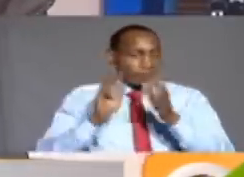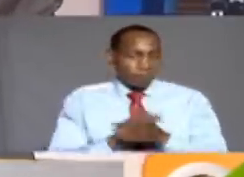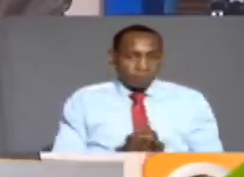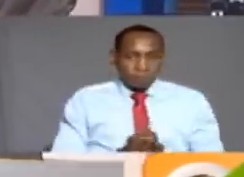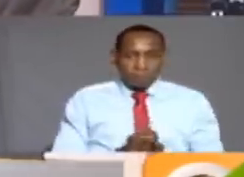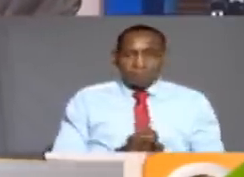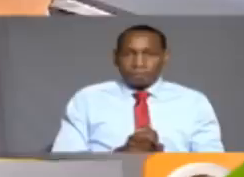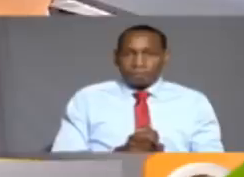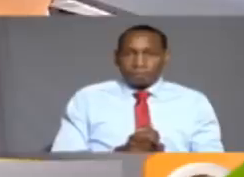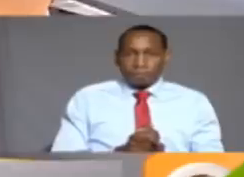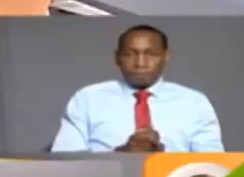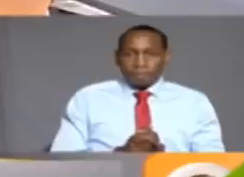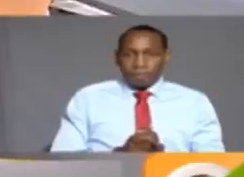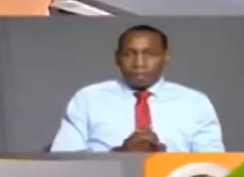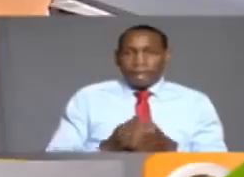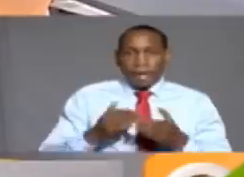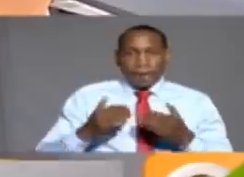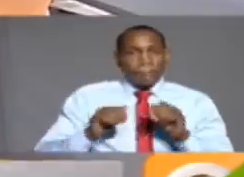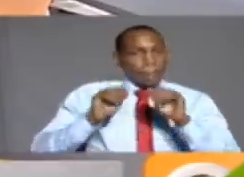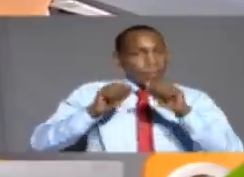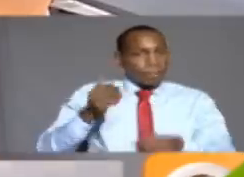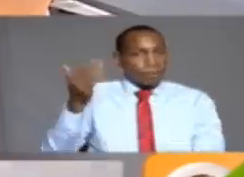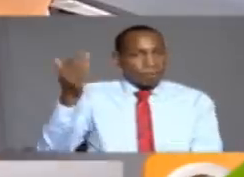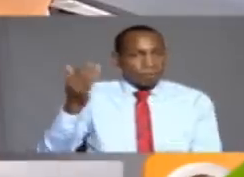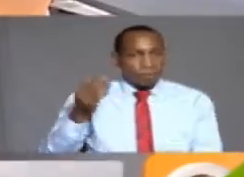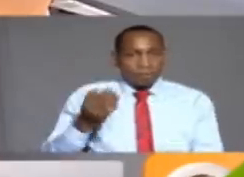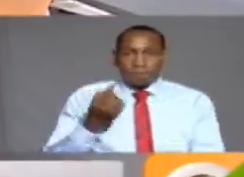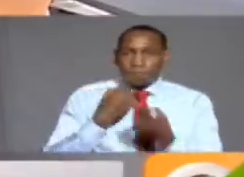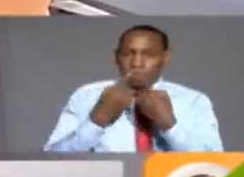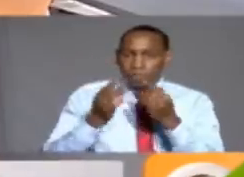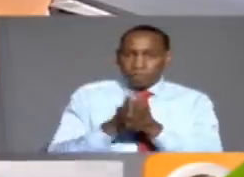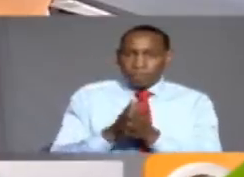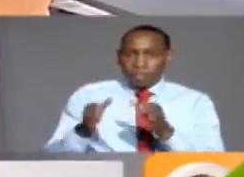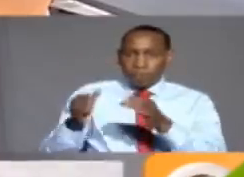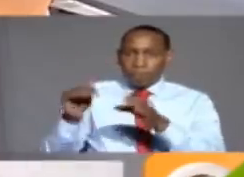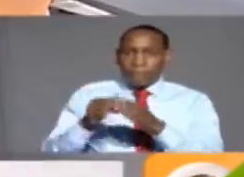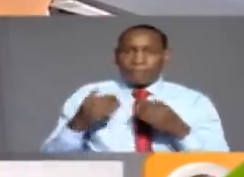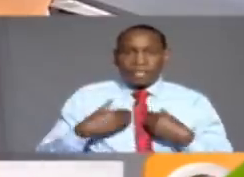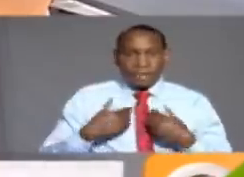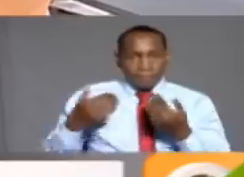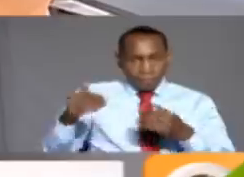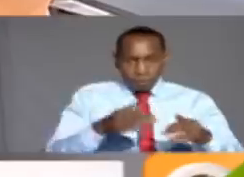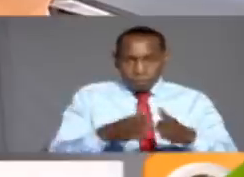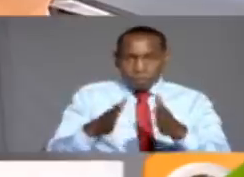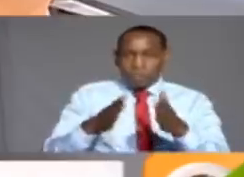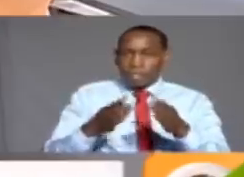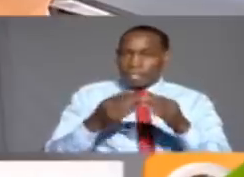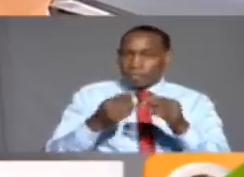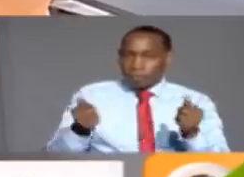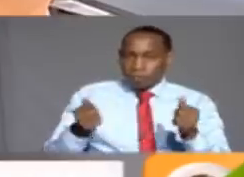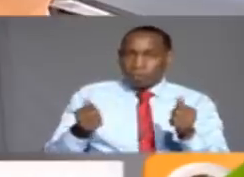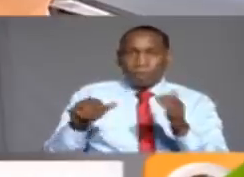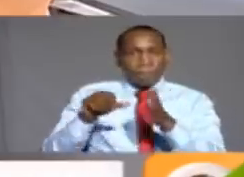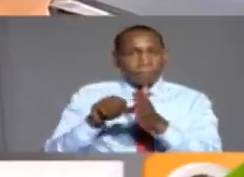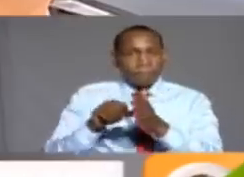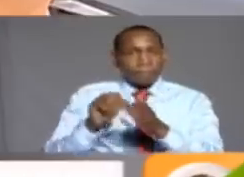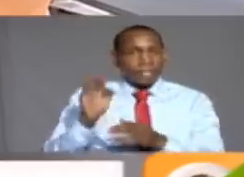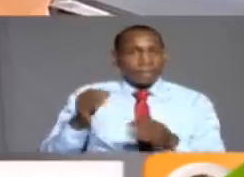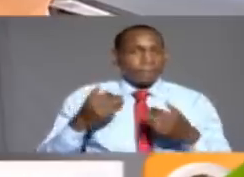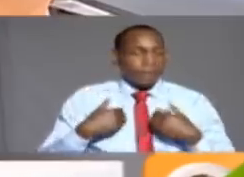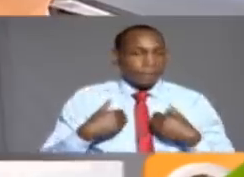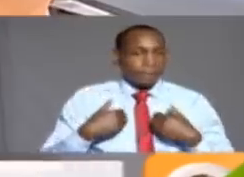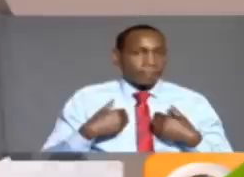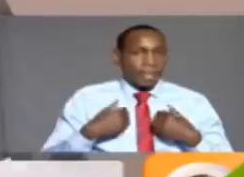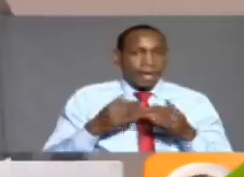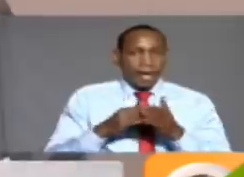Let's not talk about politics. There is a way you can speak to party members because there are structures to address maybe errant members if they are there. There